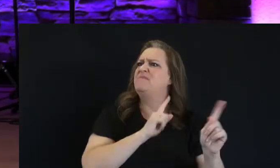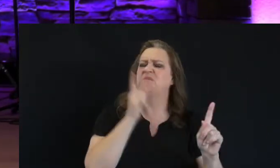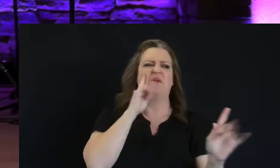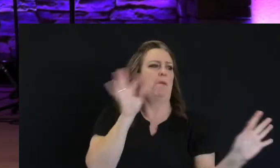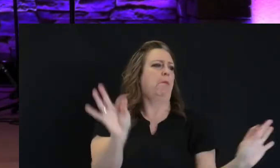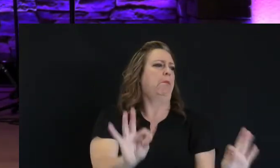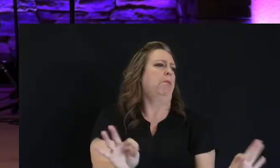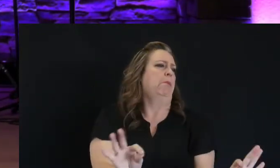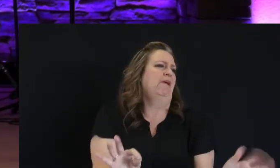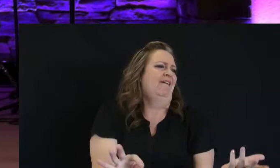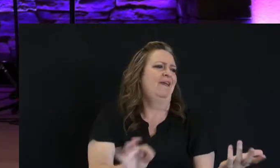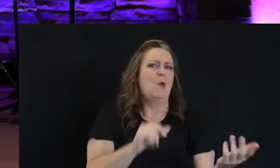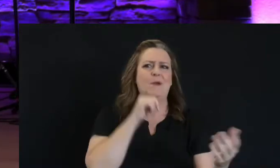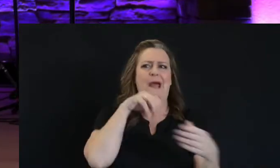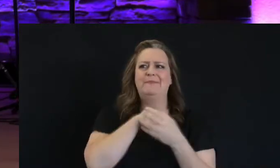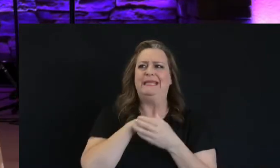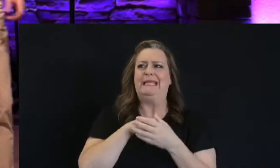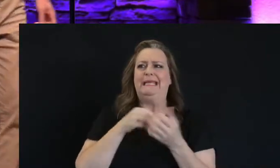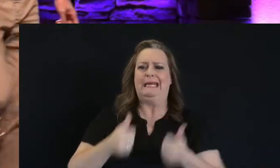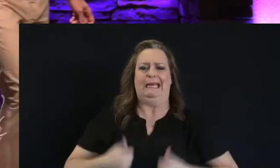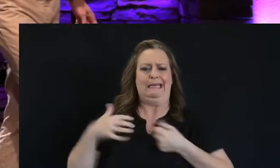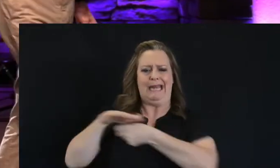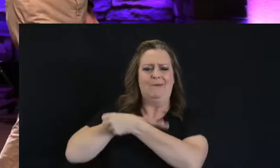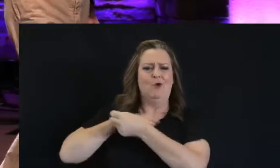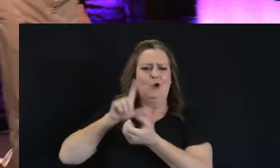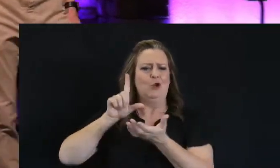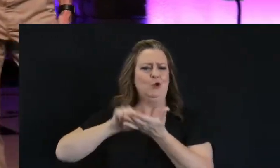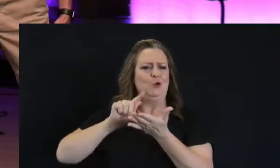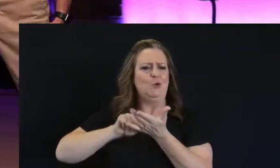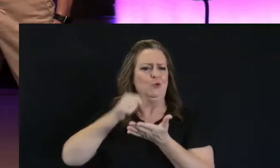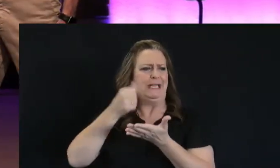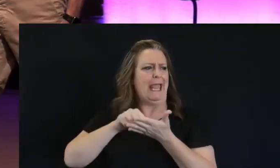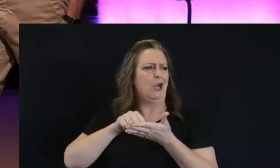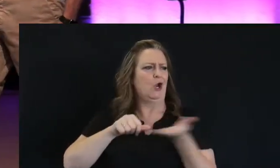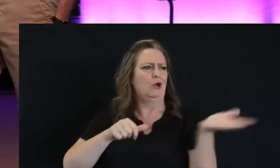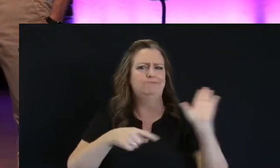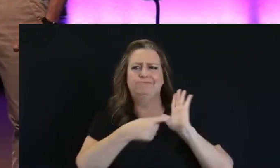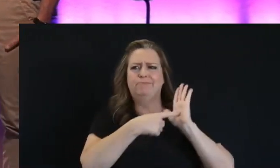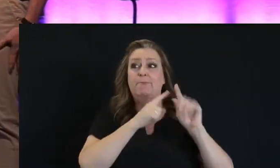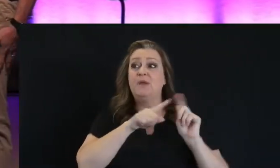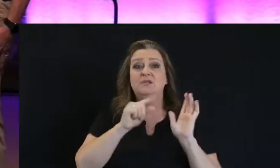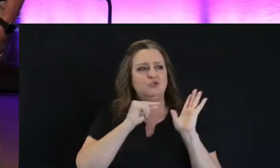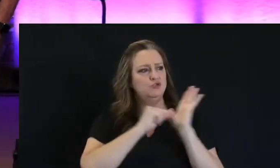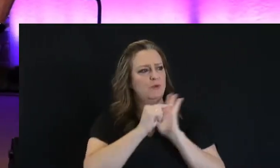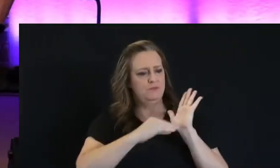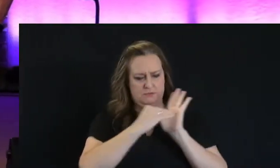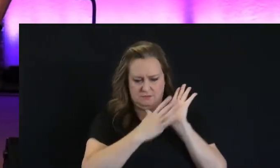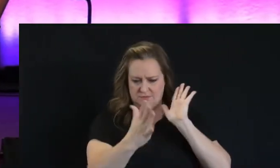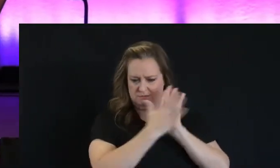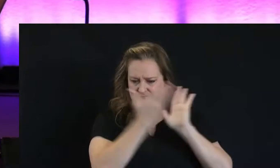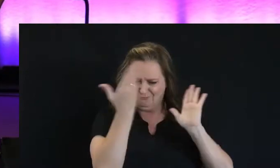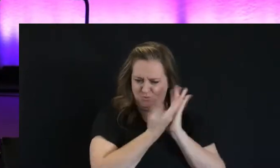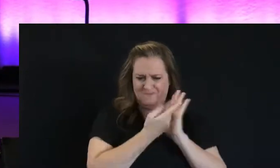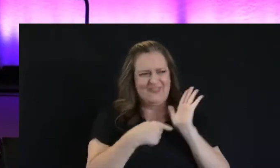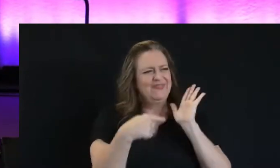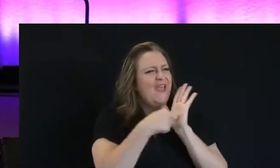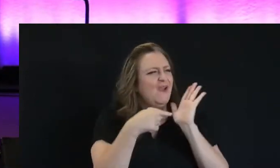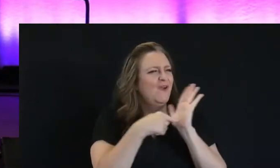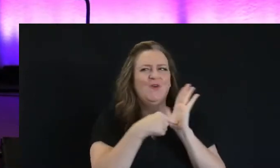to make it into a neighborhood newsletter. But it's on the pages of Scripture. Think about